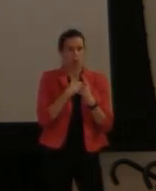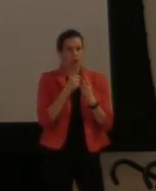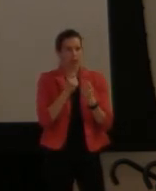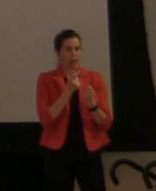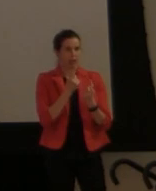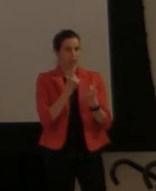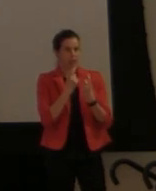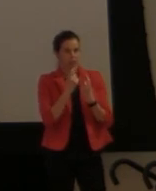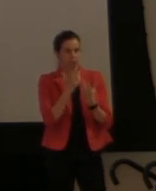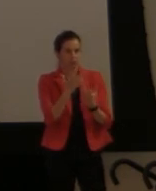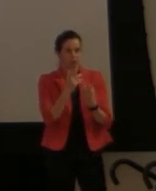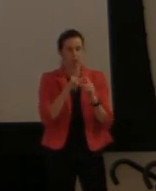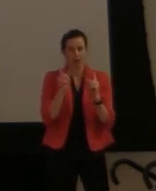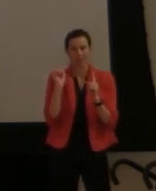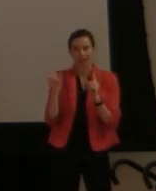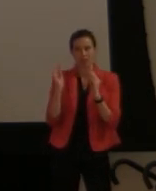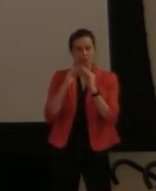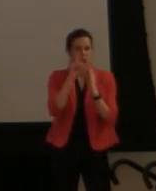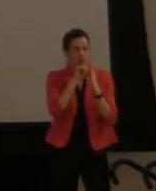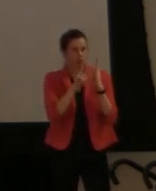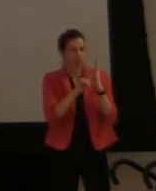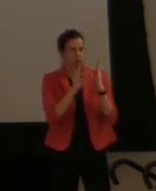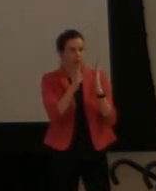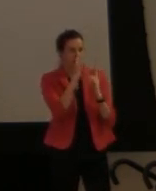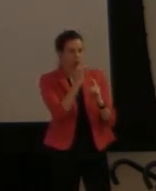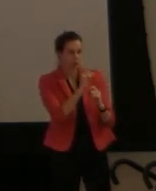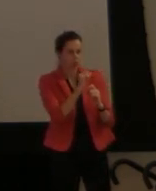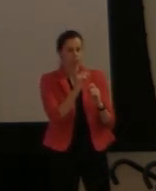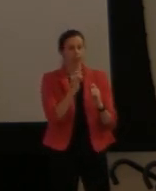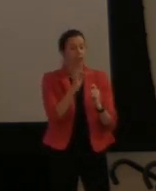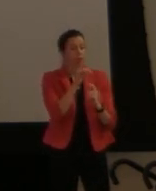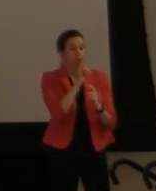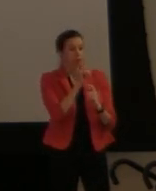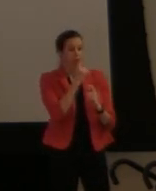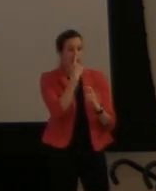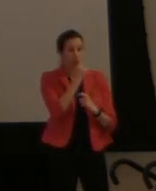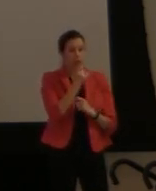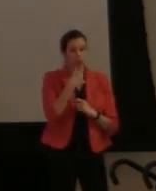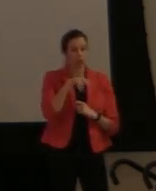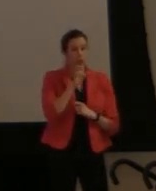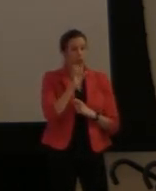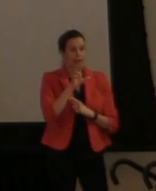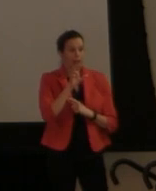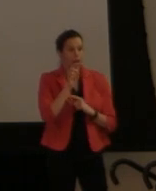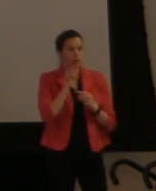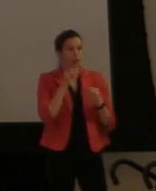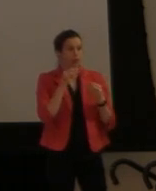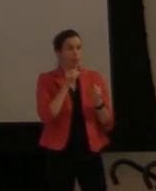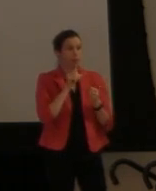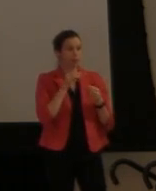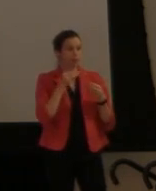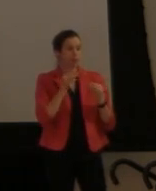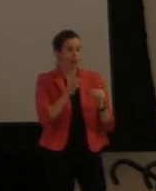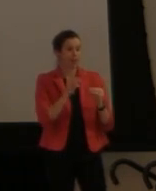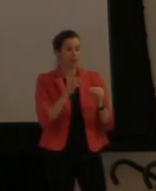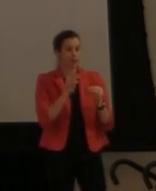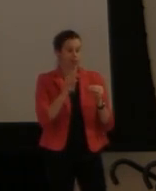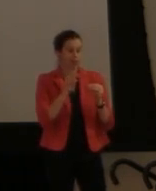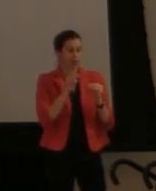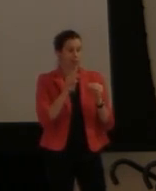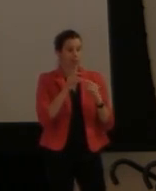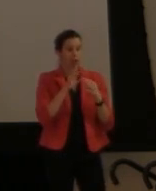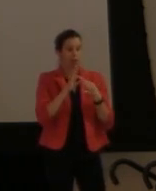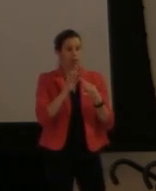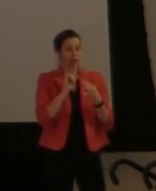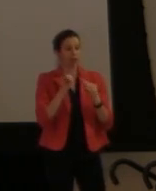further resources if anybody wants them. If you're really interested in the queer methodology side of this, a great book just came out called Other Please